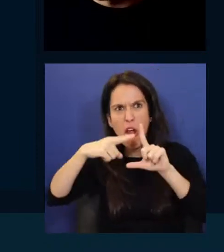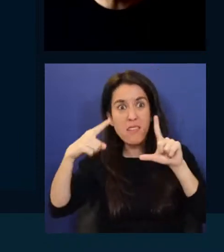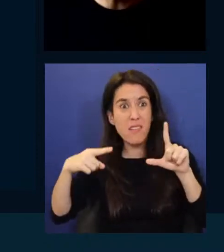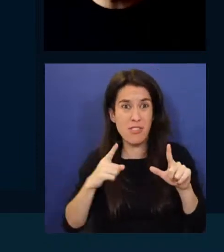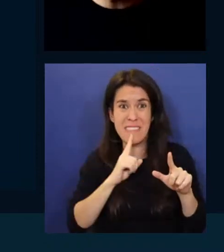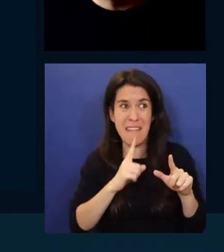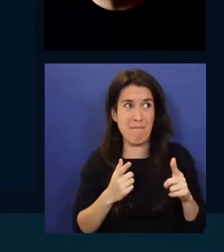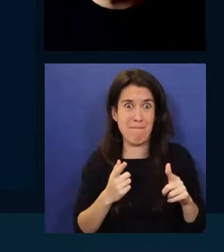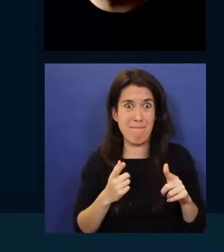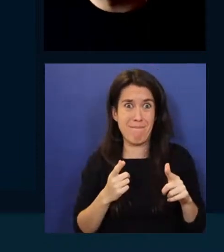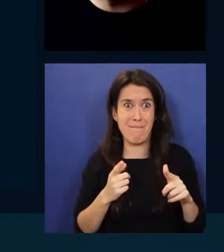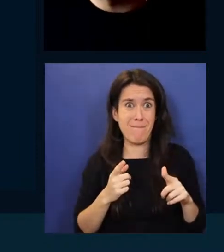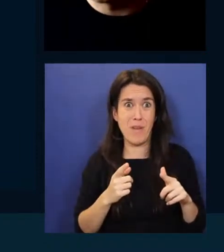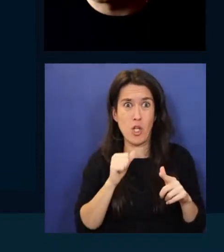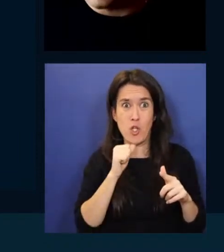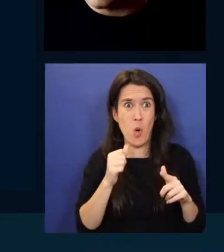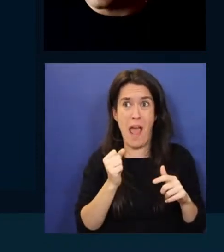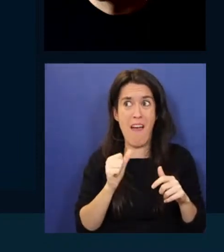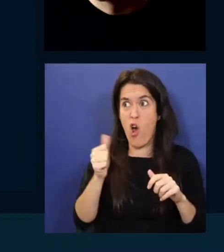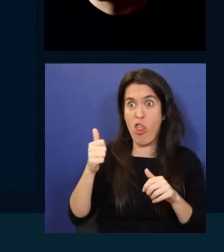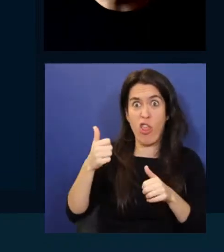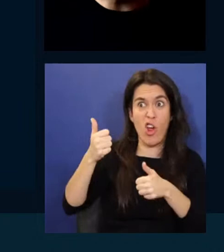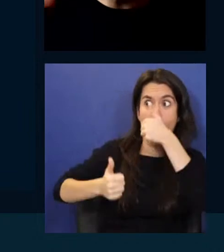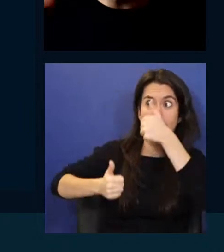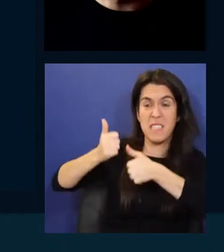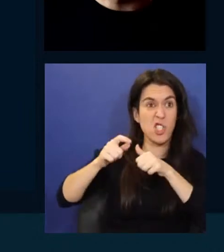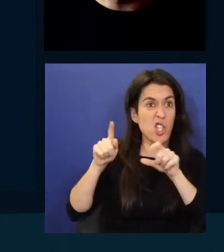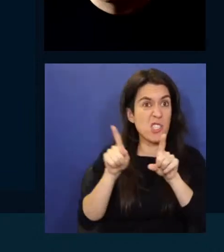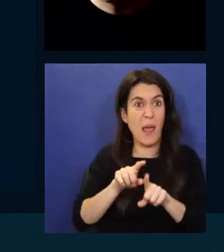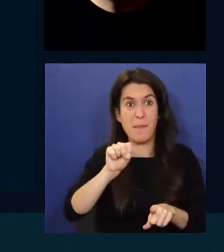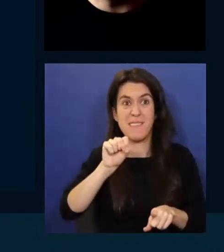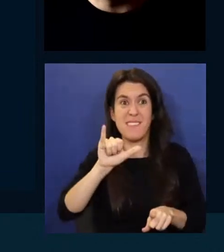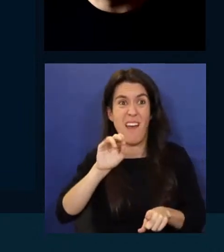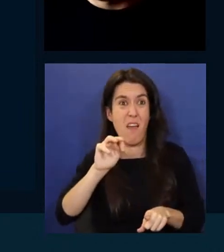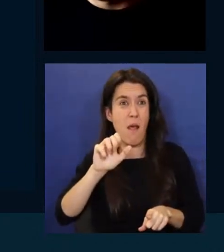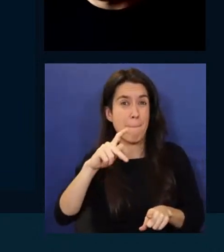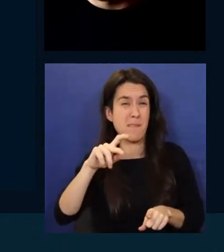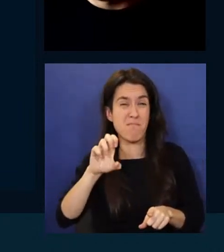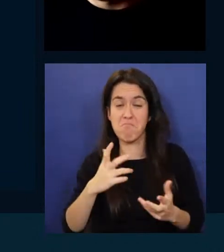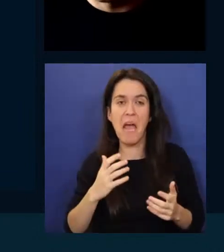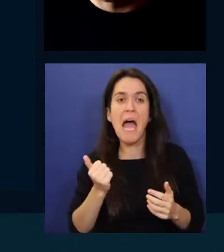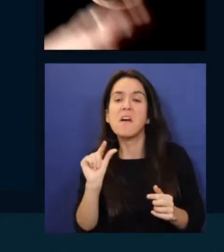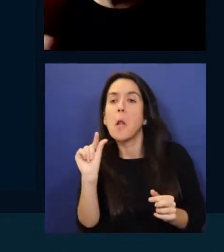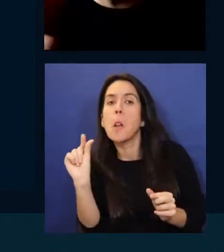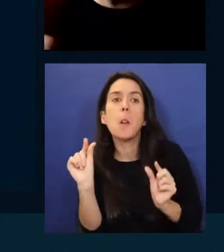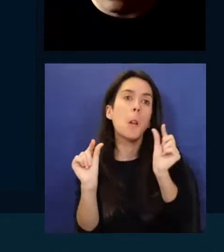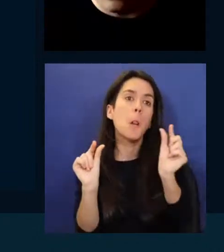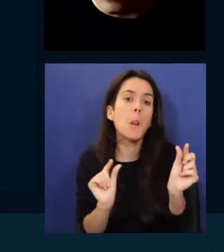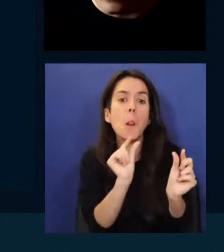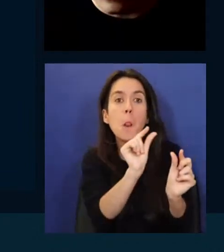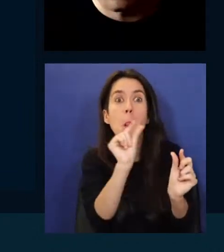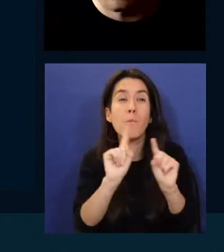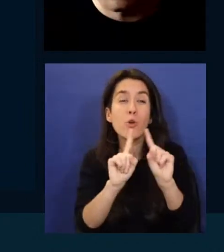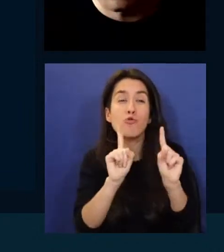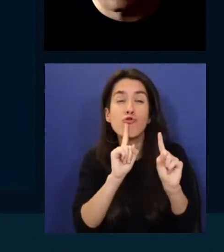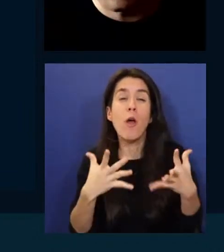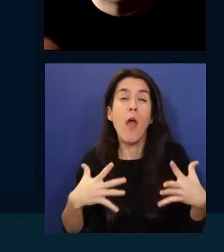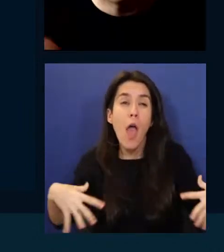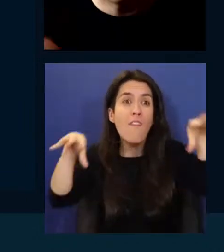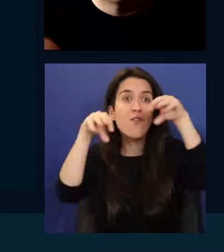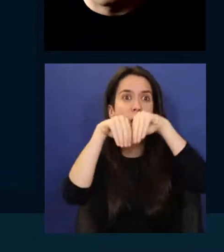that does everything what Synapse does. You can take pieces of it, right? You have some provisioned warehouses, you have serverless